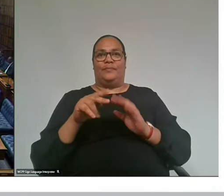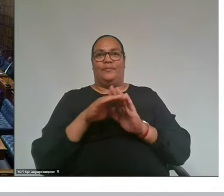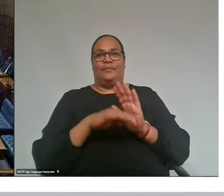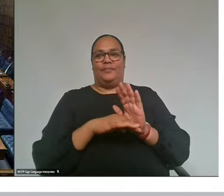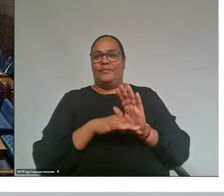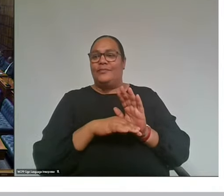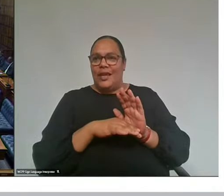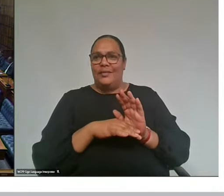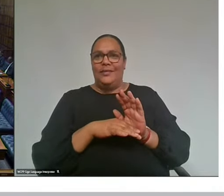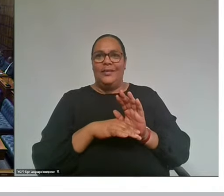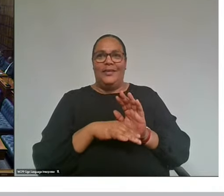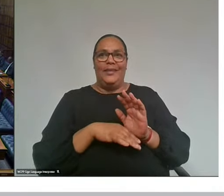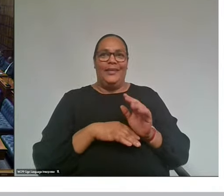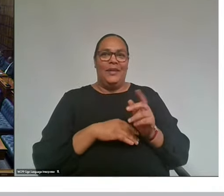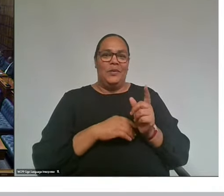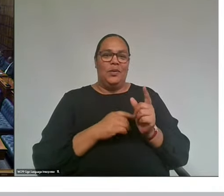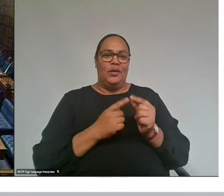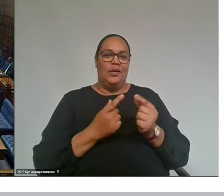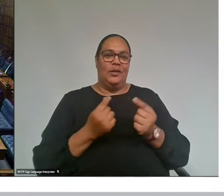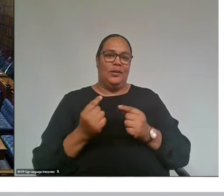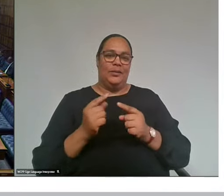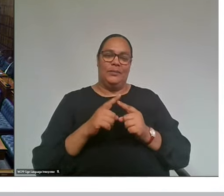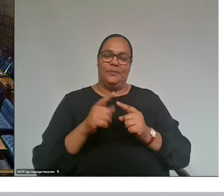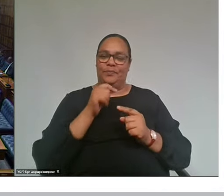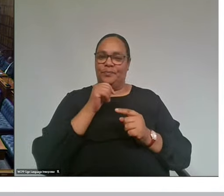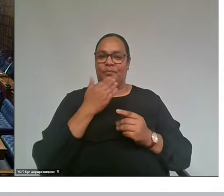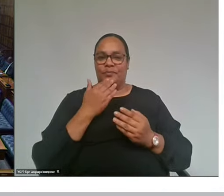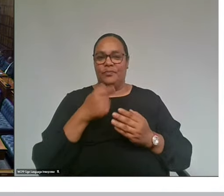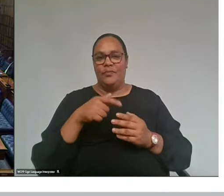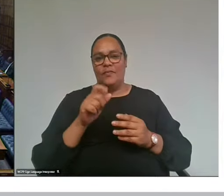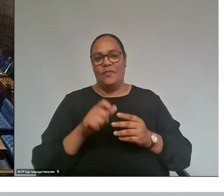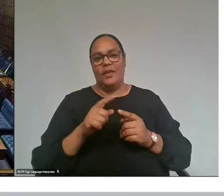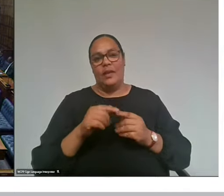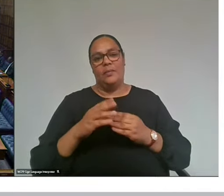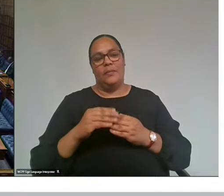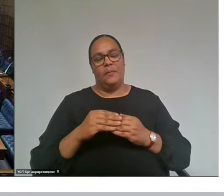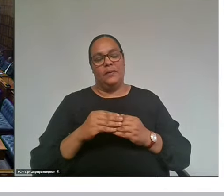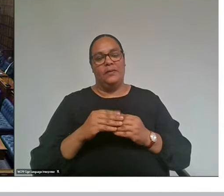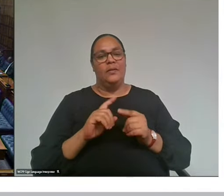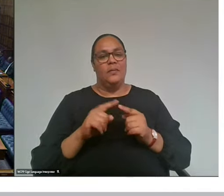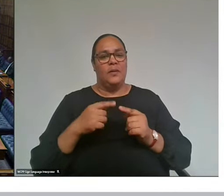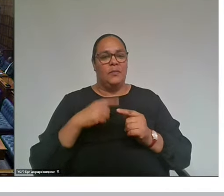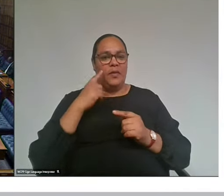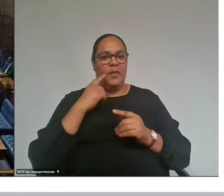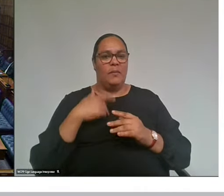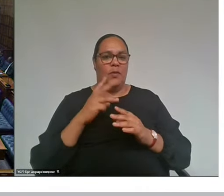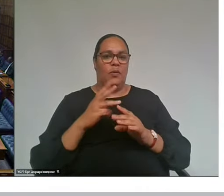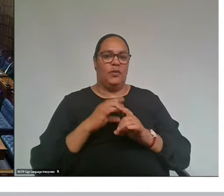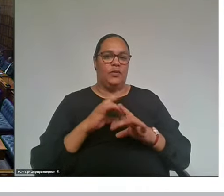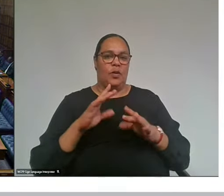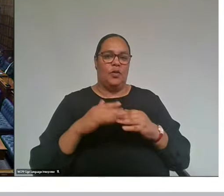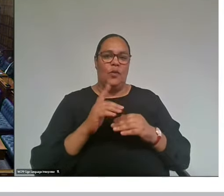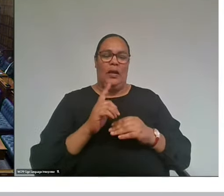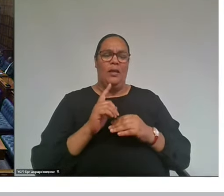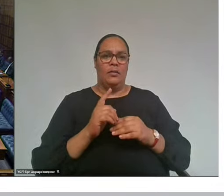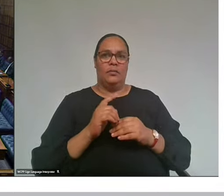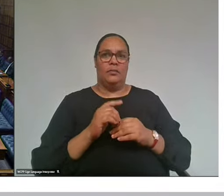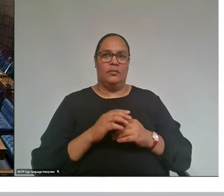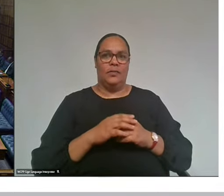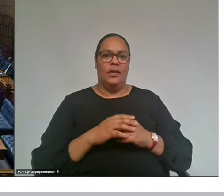program thank you Matt thank you chair thank you honorable members um perhaps I'll start with some of the untouched answers on